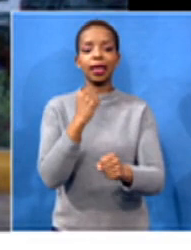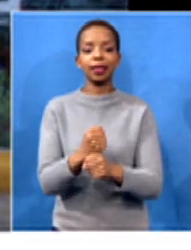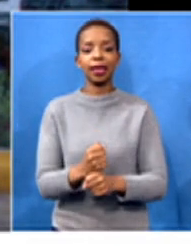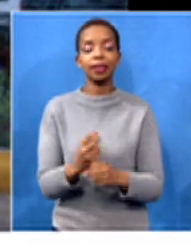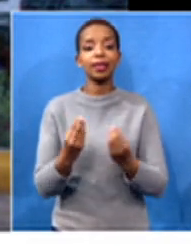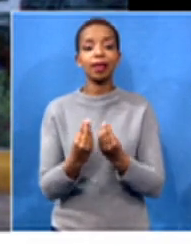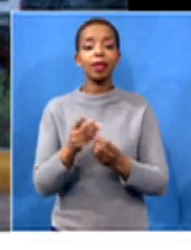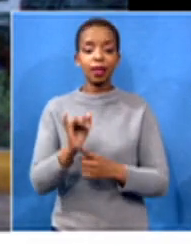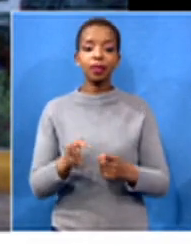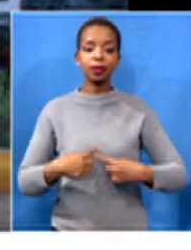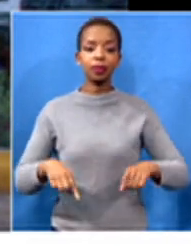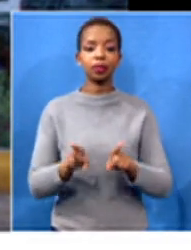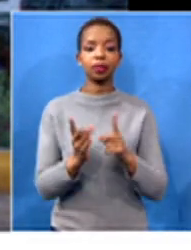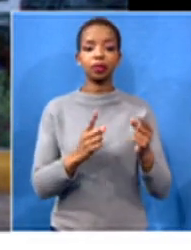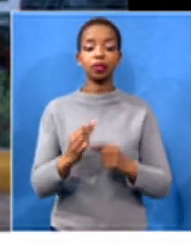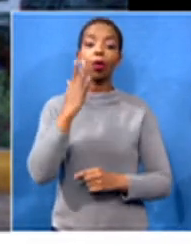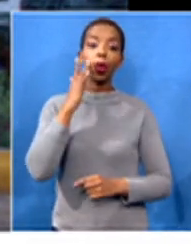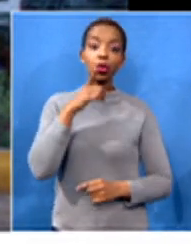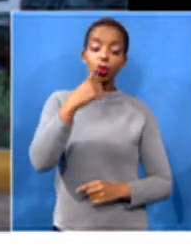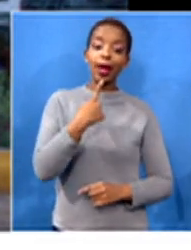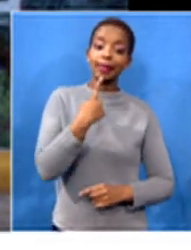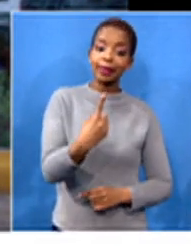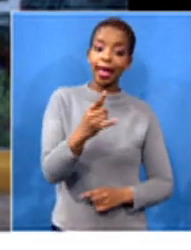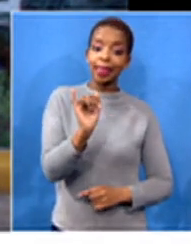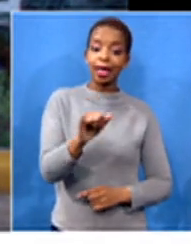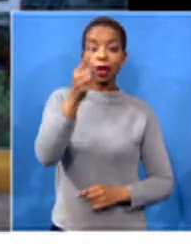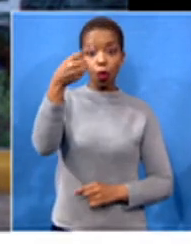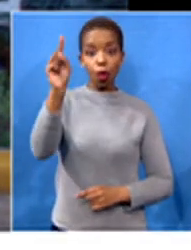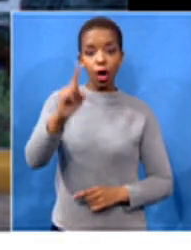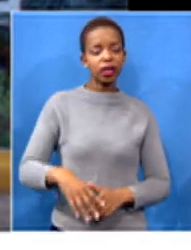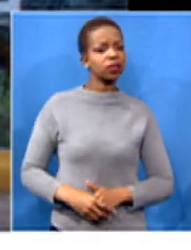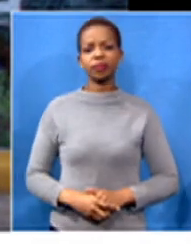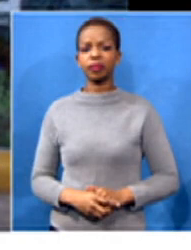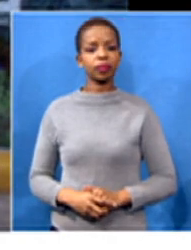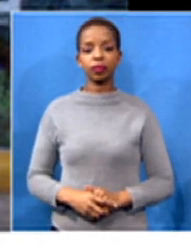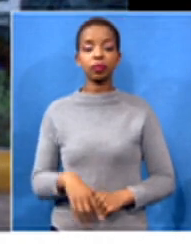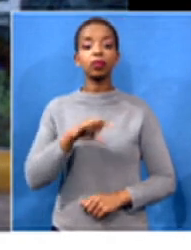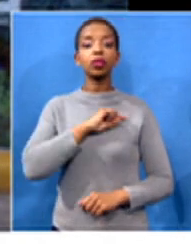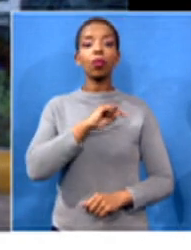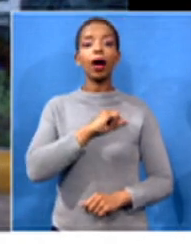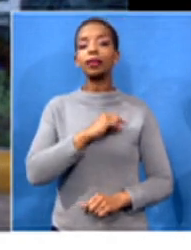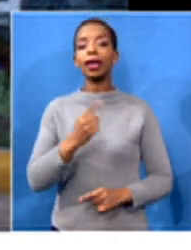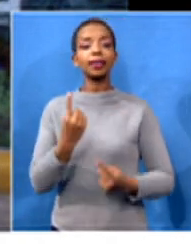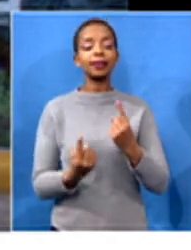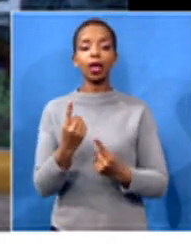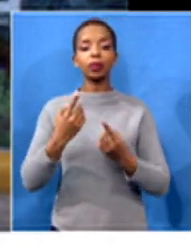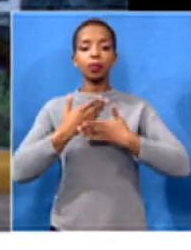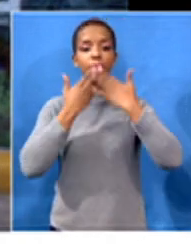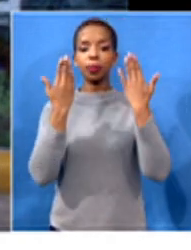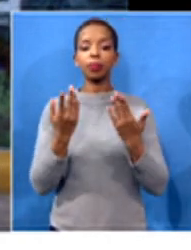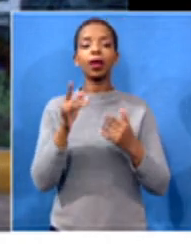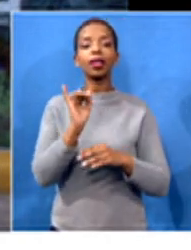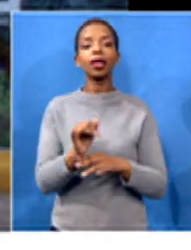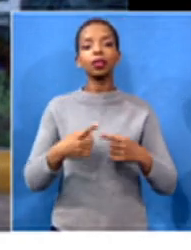Sorry. When you say that, it's not quite correct. There's no doubt that we fall very low in the rankings. But when you